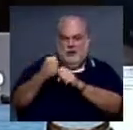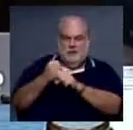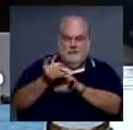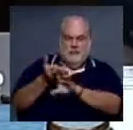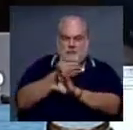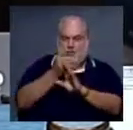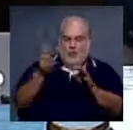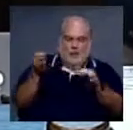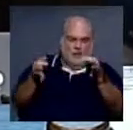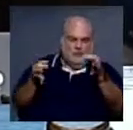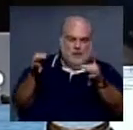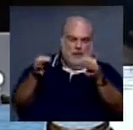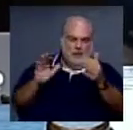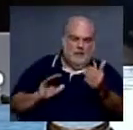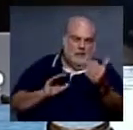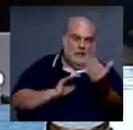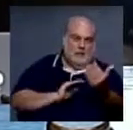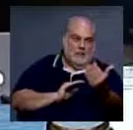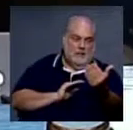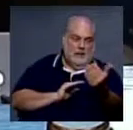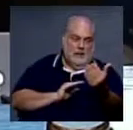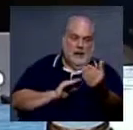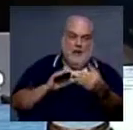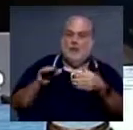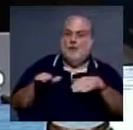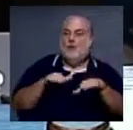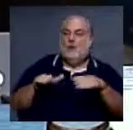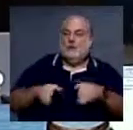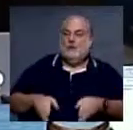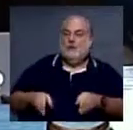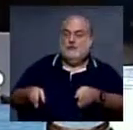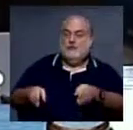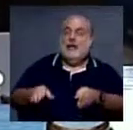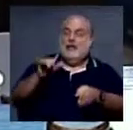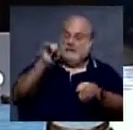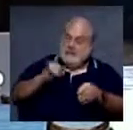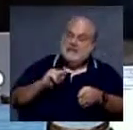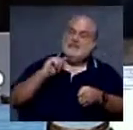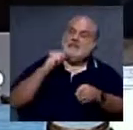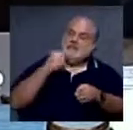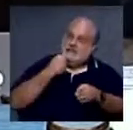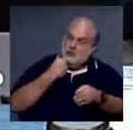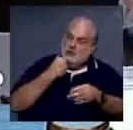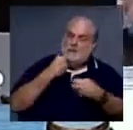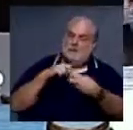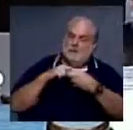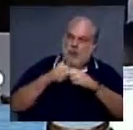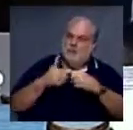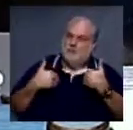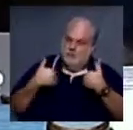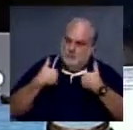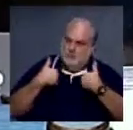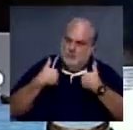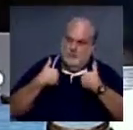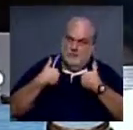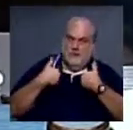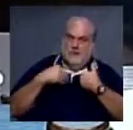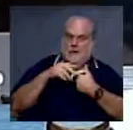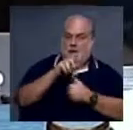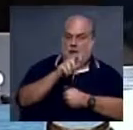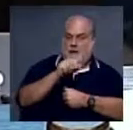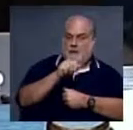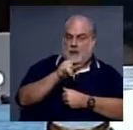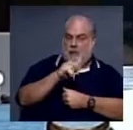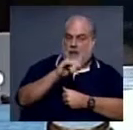tried. In the meantime, they're out on the streets, and that is a serious problem. So what we had before with the Darnell Dennis